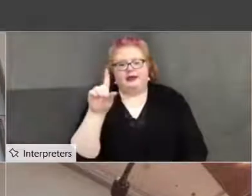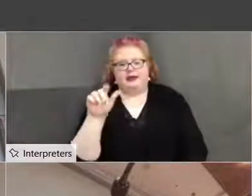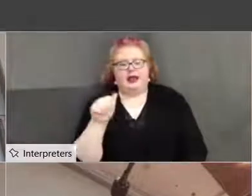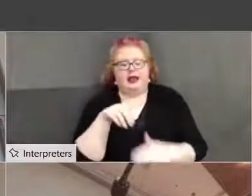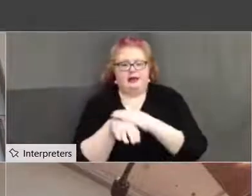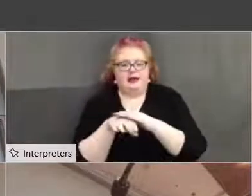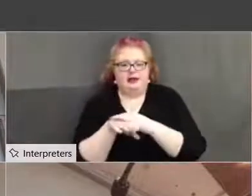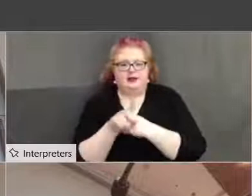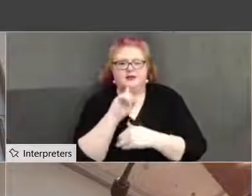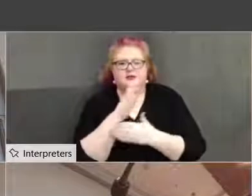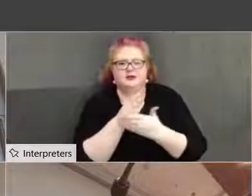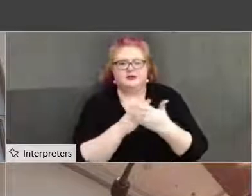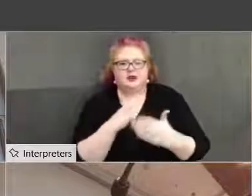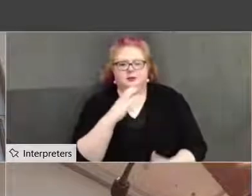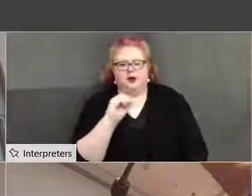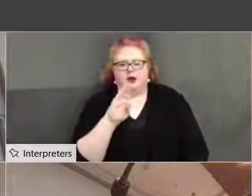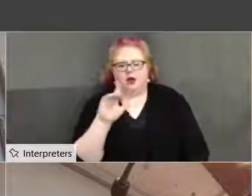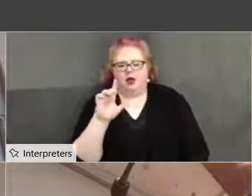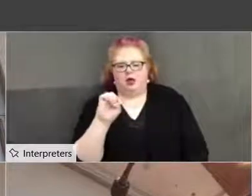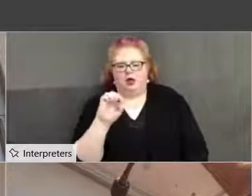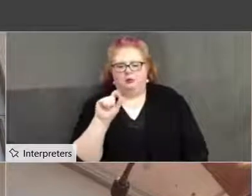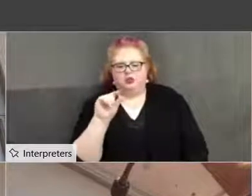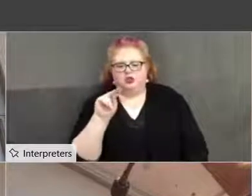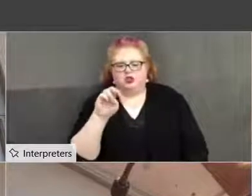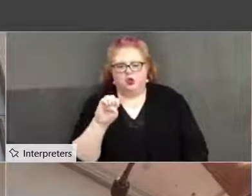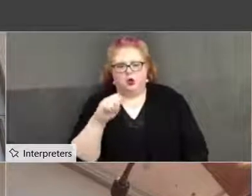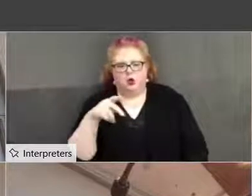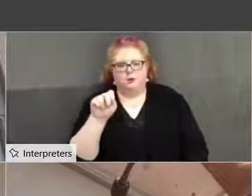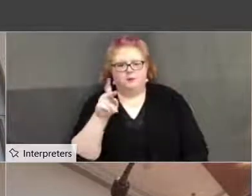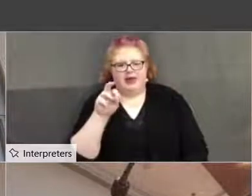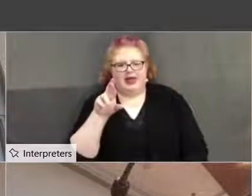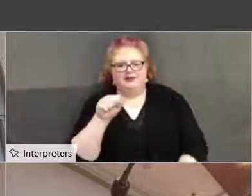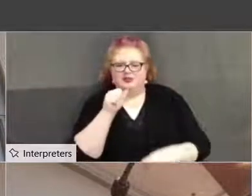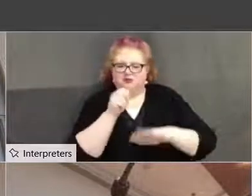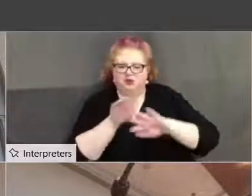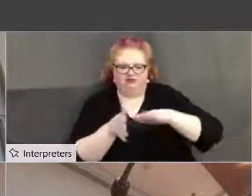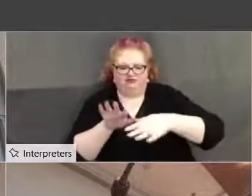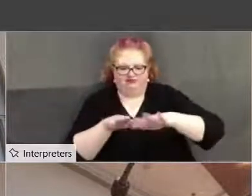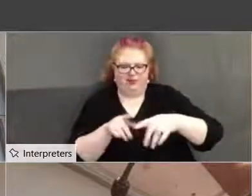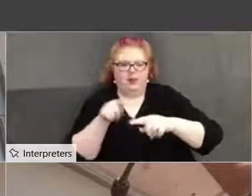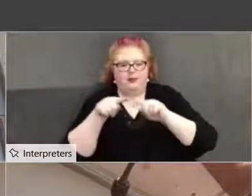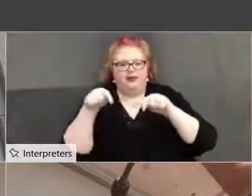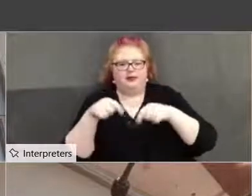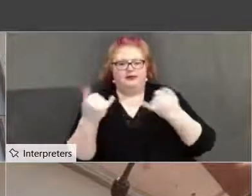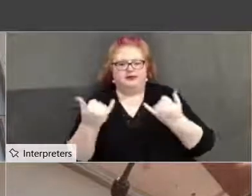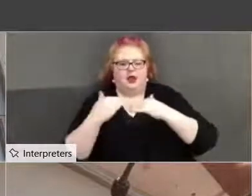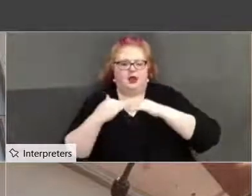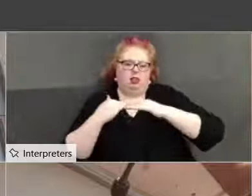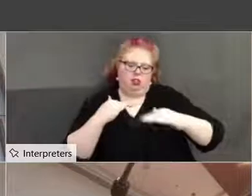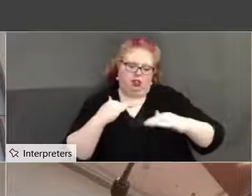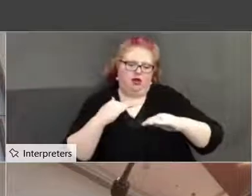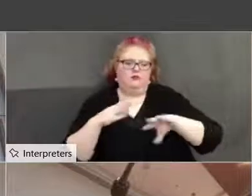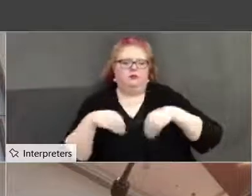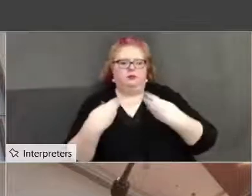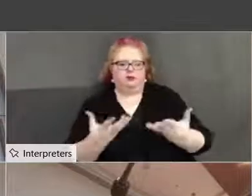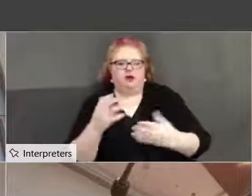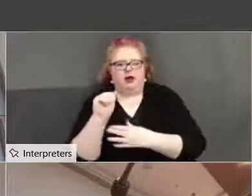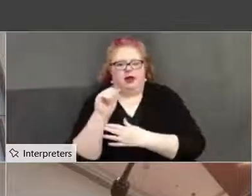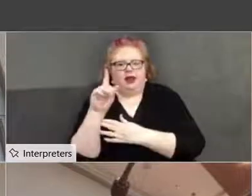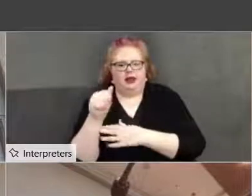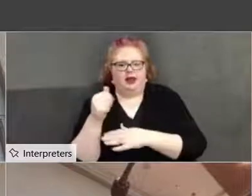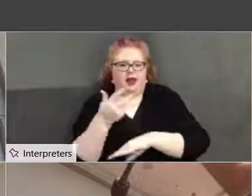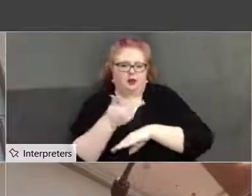cobblestone pavers that were unlevel over the years, and this project leveled it and provided ADA access to the parking lot. And did you replace the